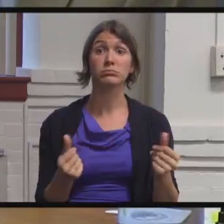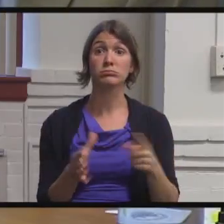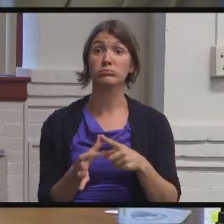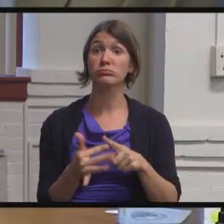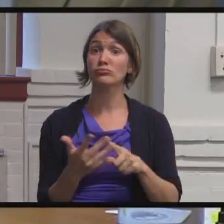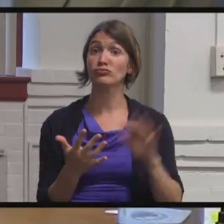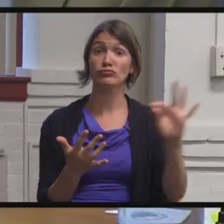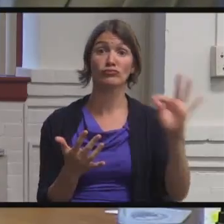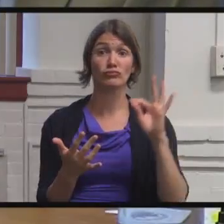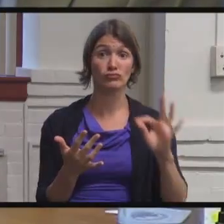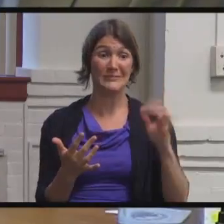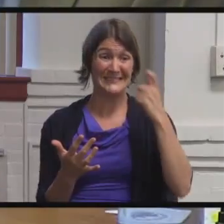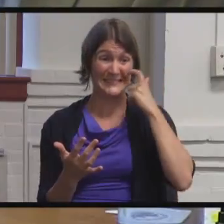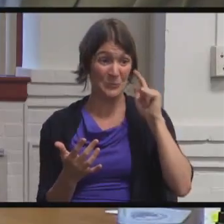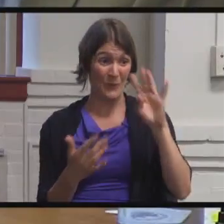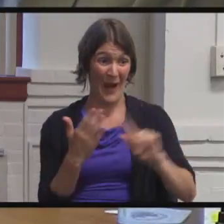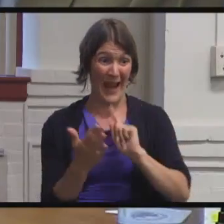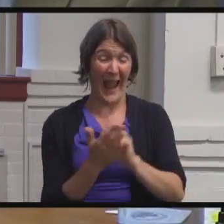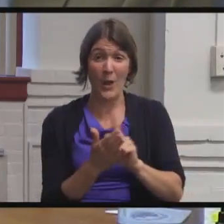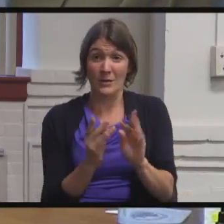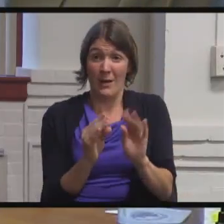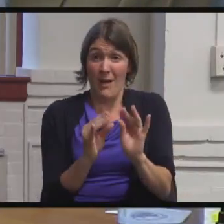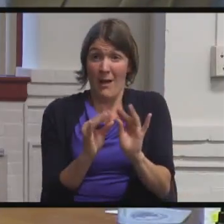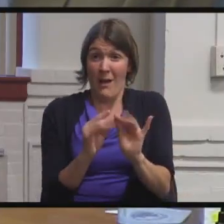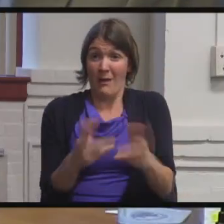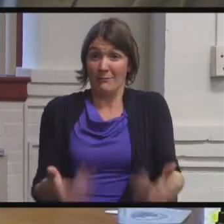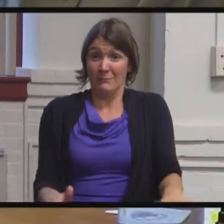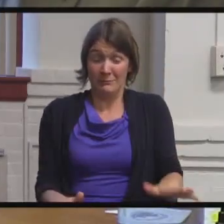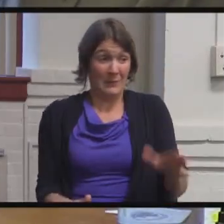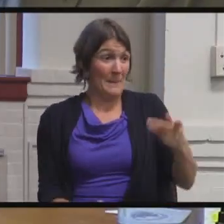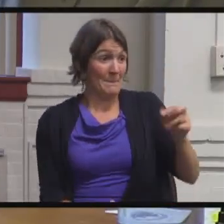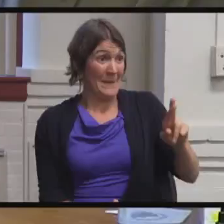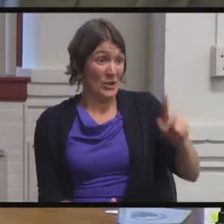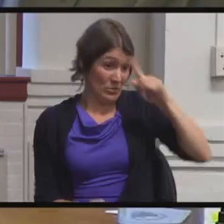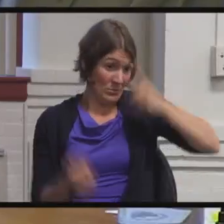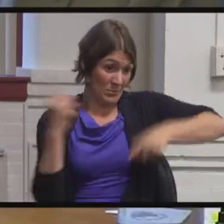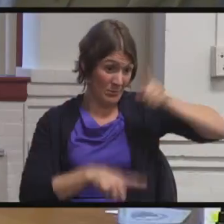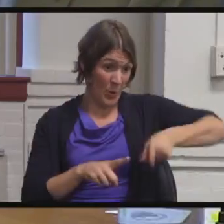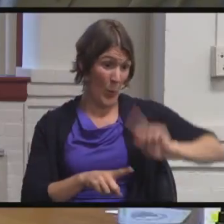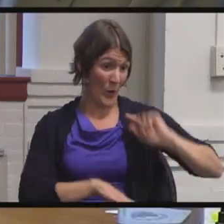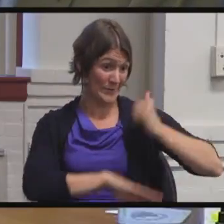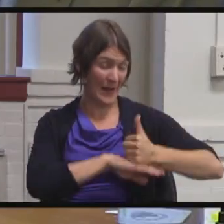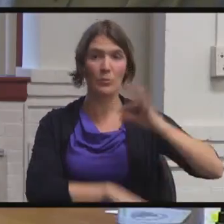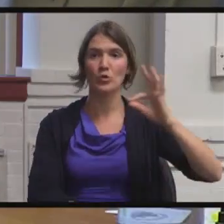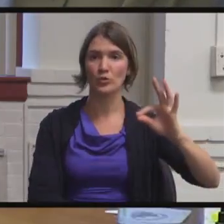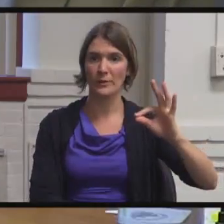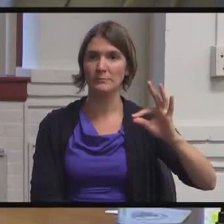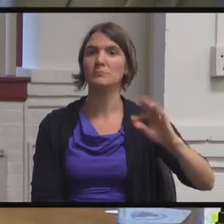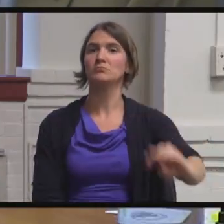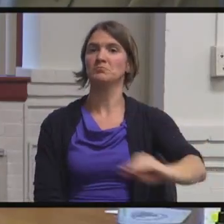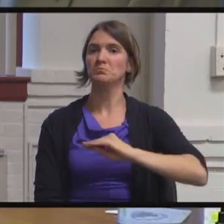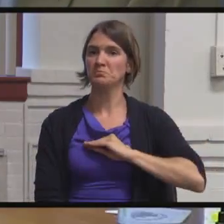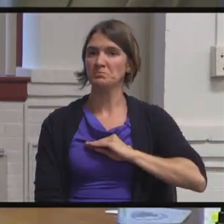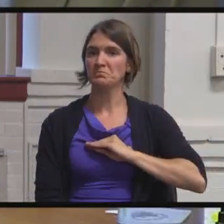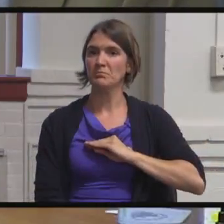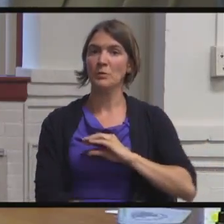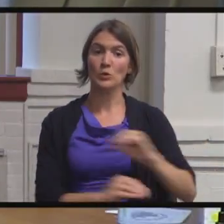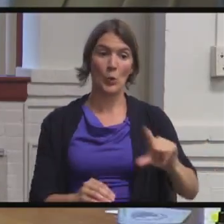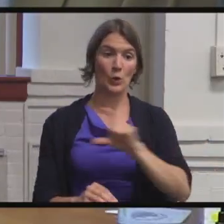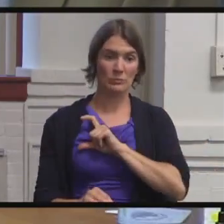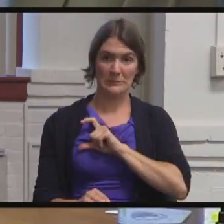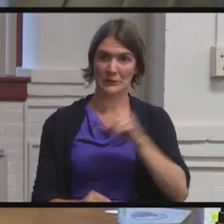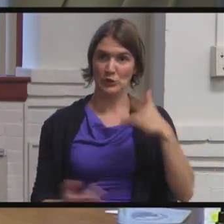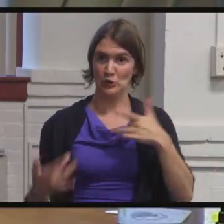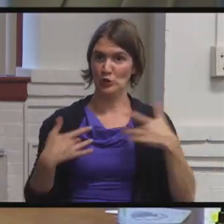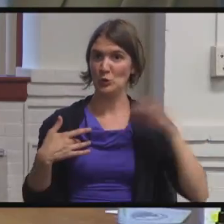to and including within the last 24 hours of Pete Lynch working through some of the final things, also satisfied all the concerns of the police department